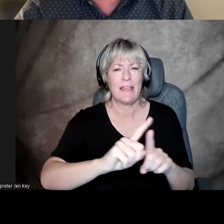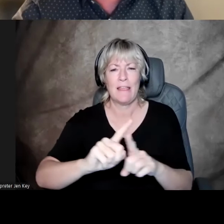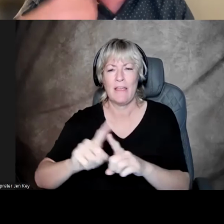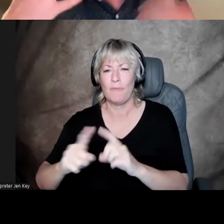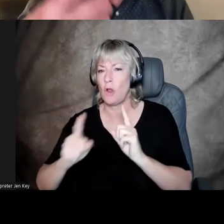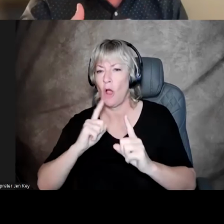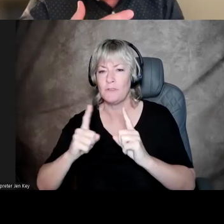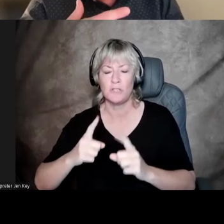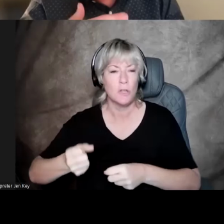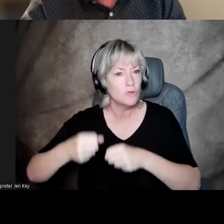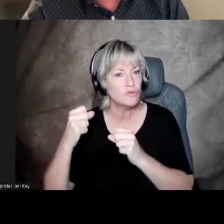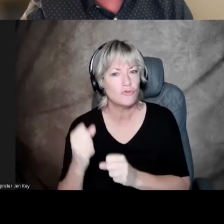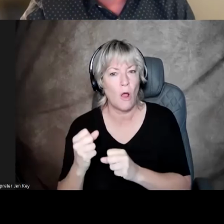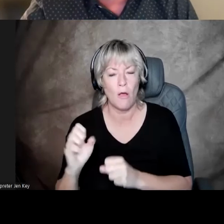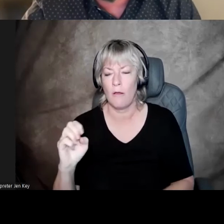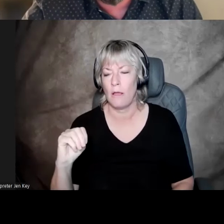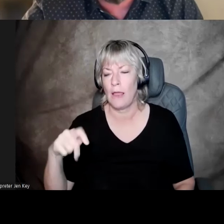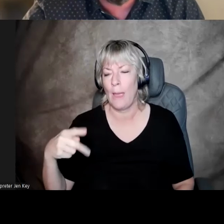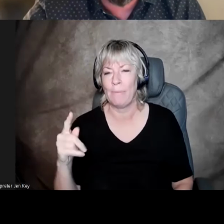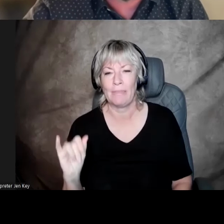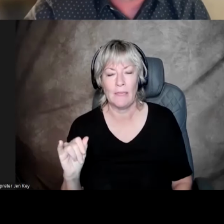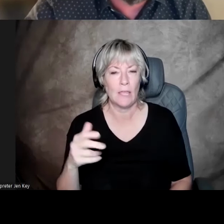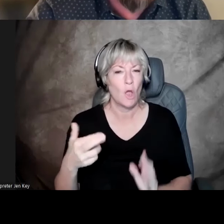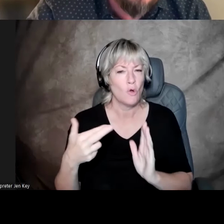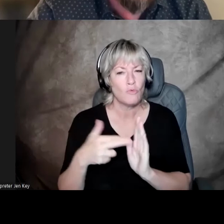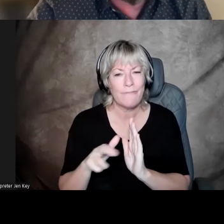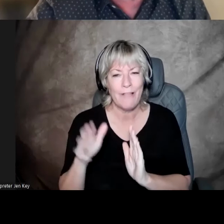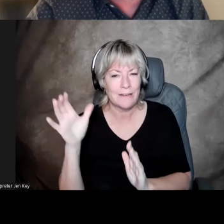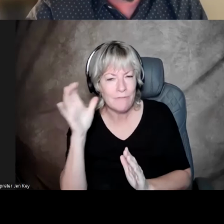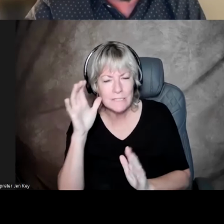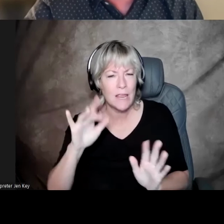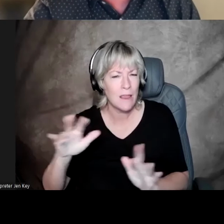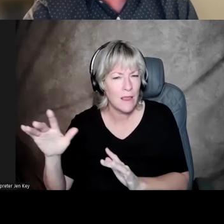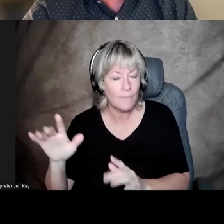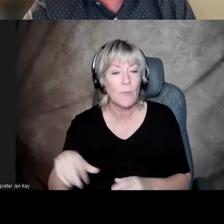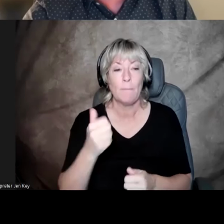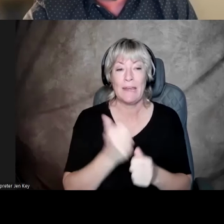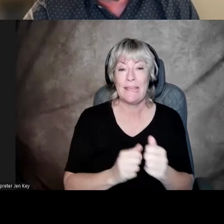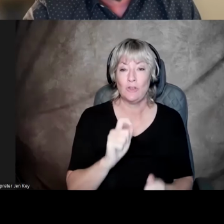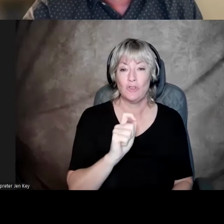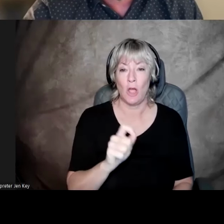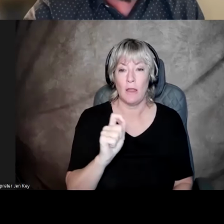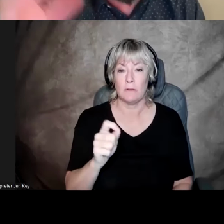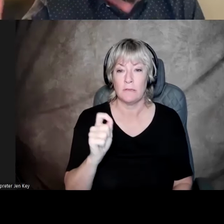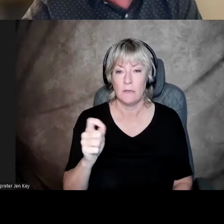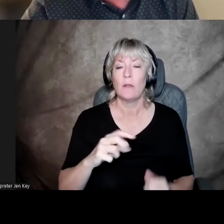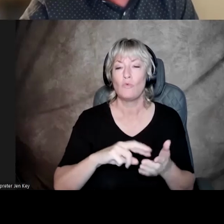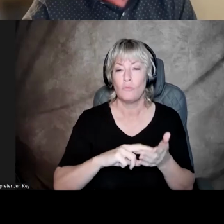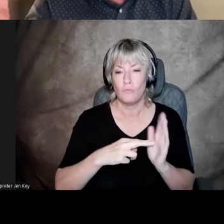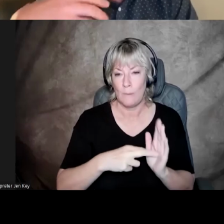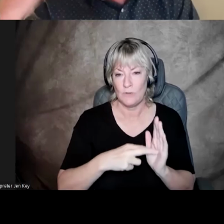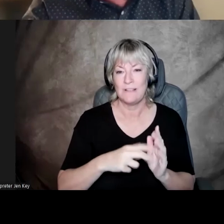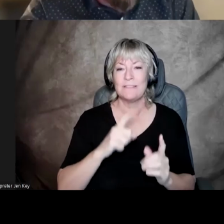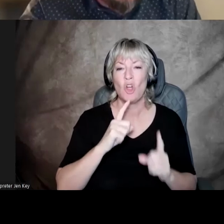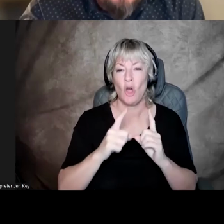where they're using lots of reflective listening skills, doing all that sort of stuff. But then each of these dots is a conversation. We've got some examples